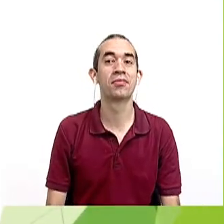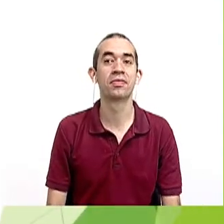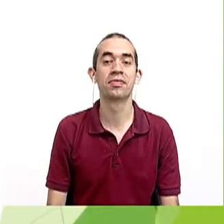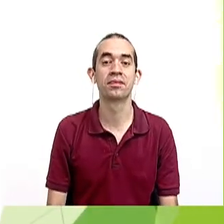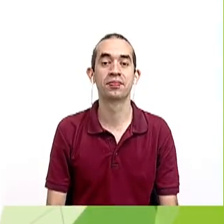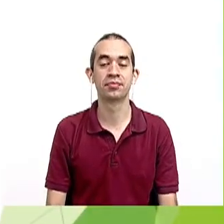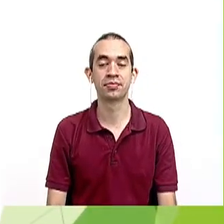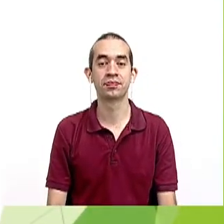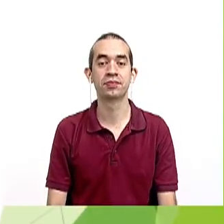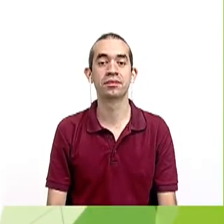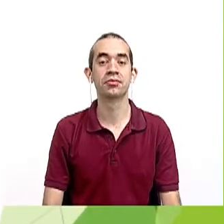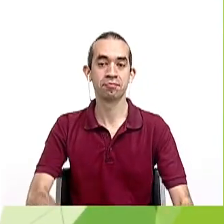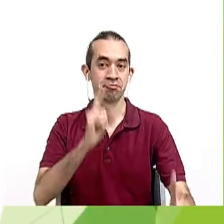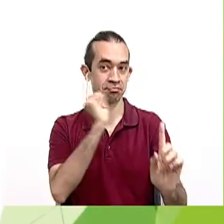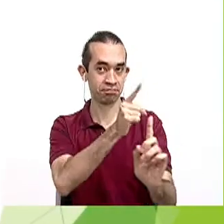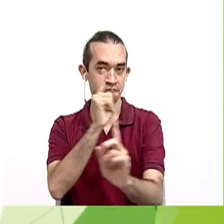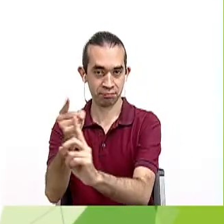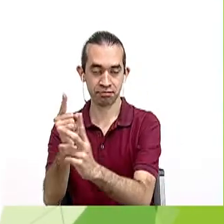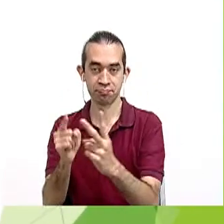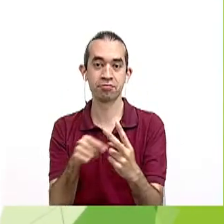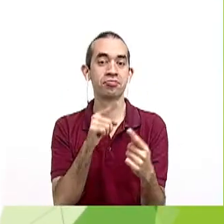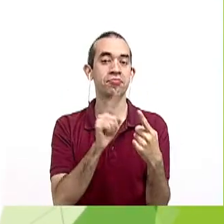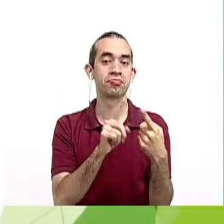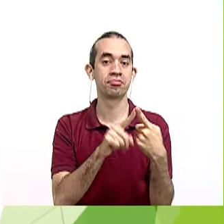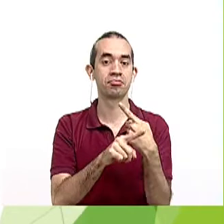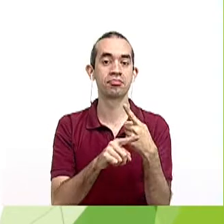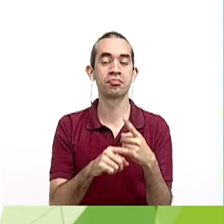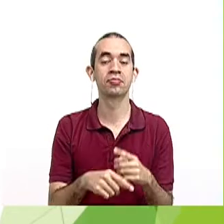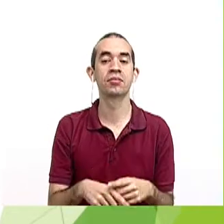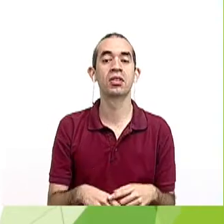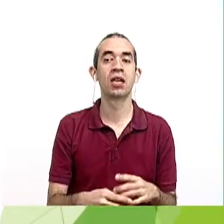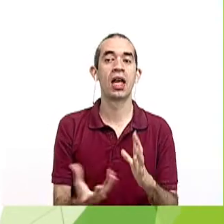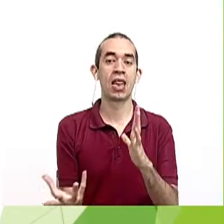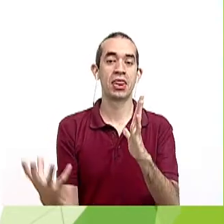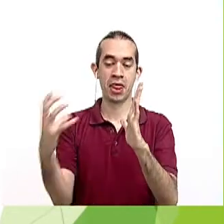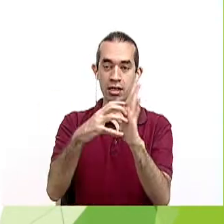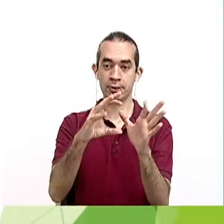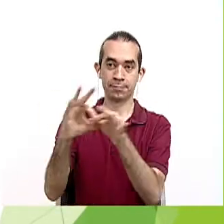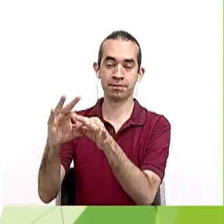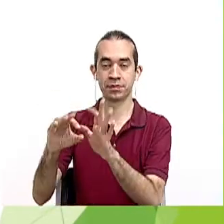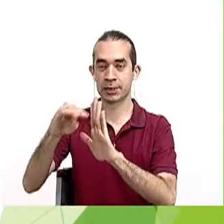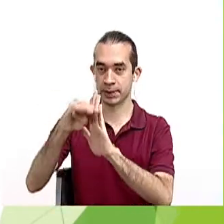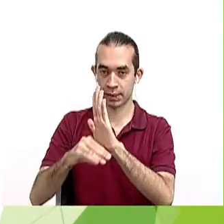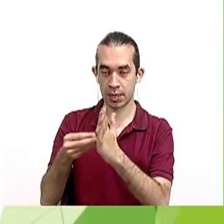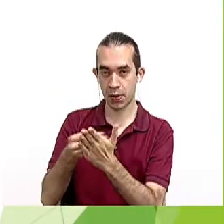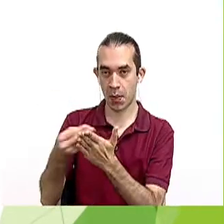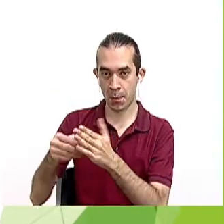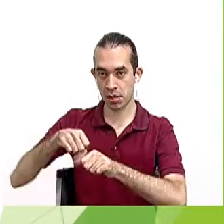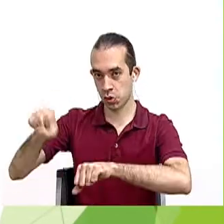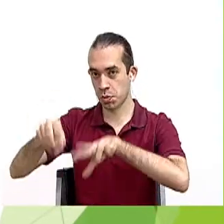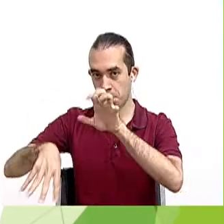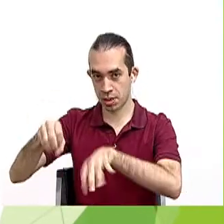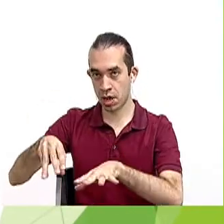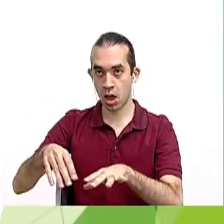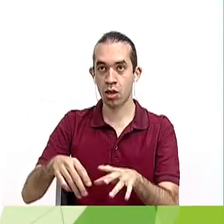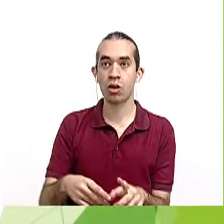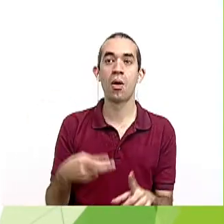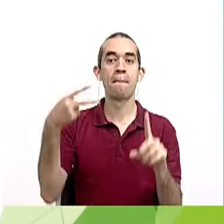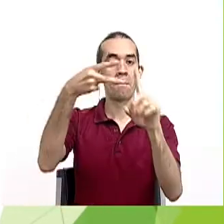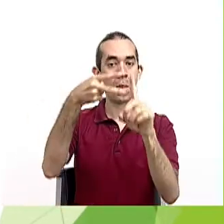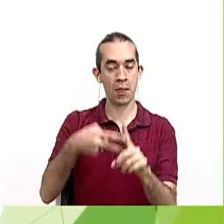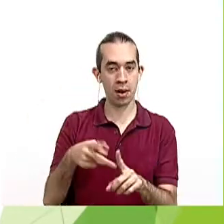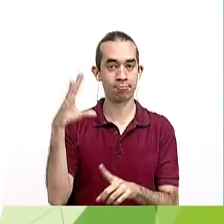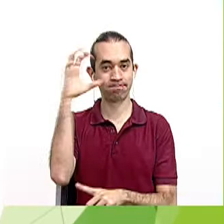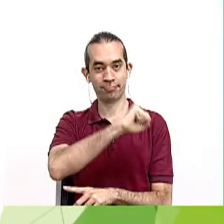decode key vocabulary in a test related to shopping lists, identify